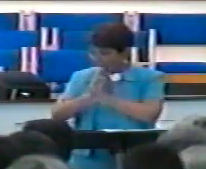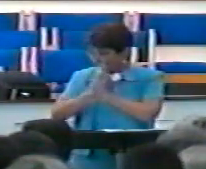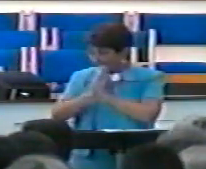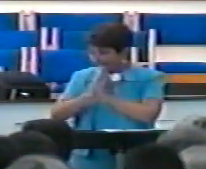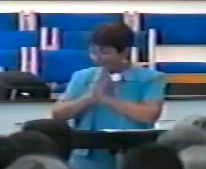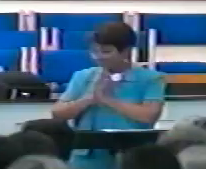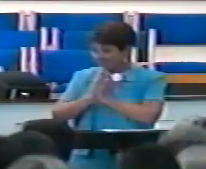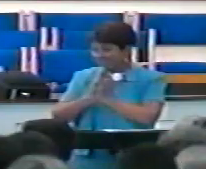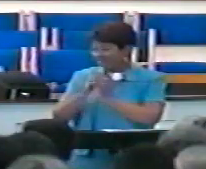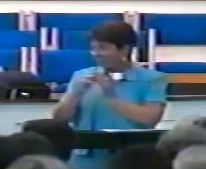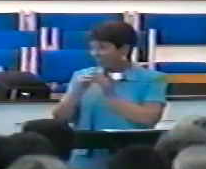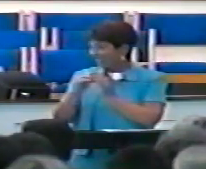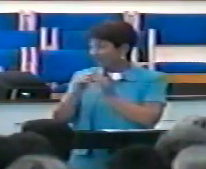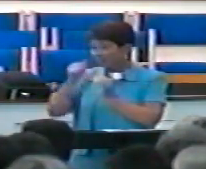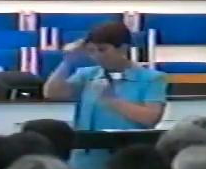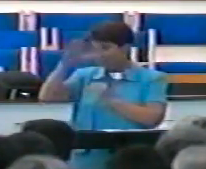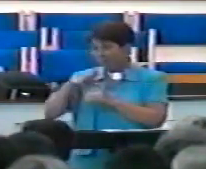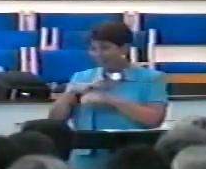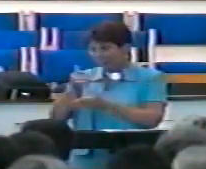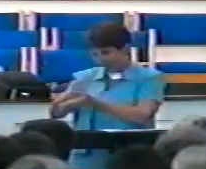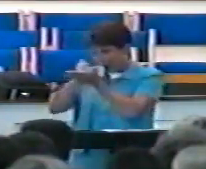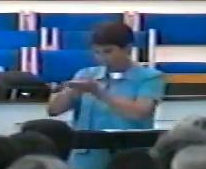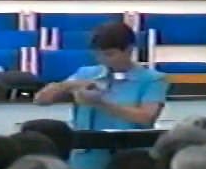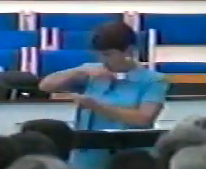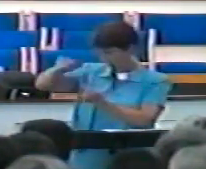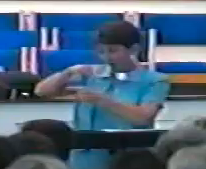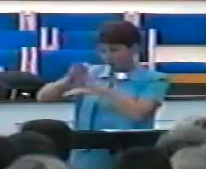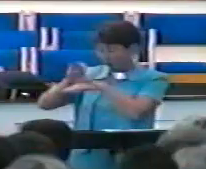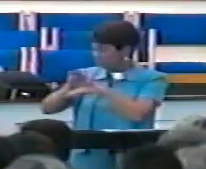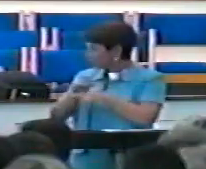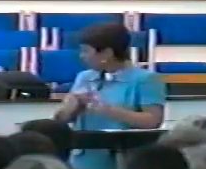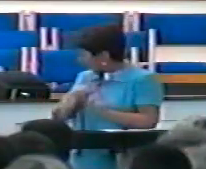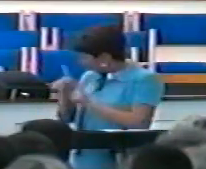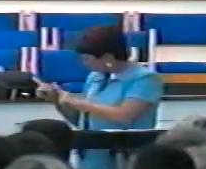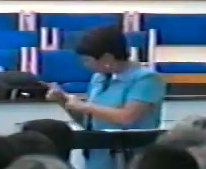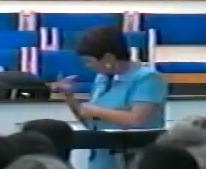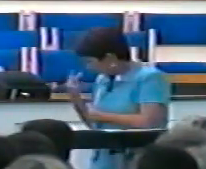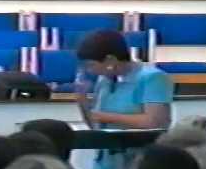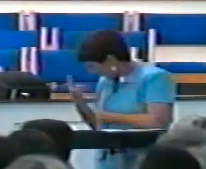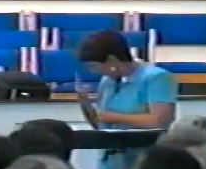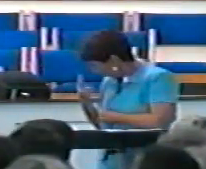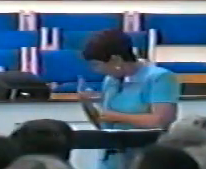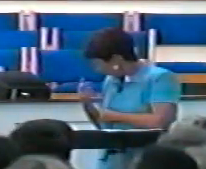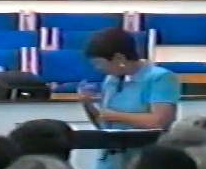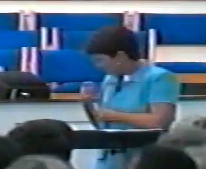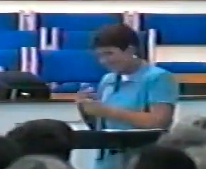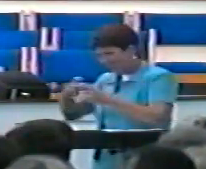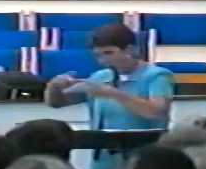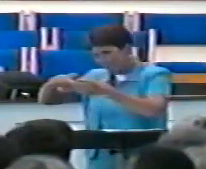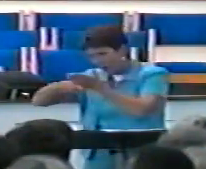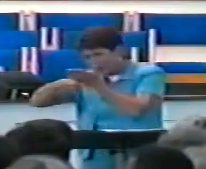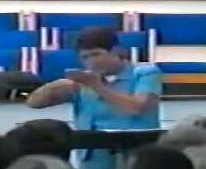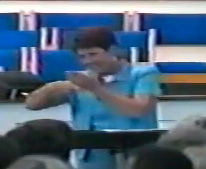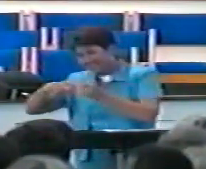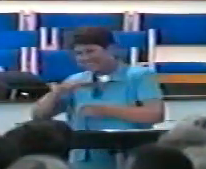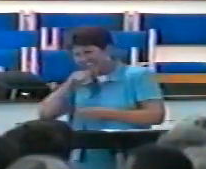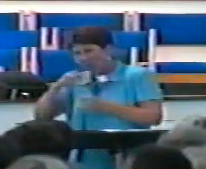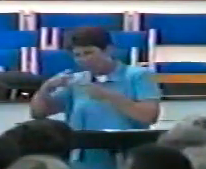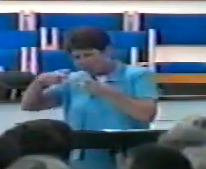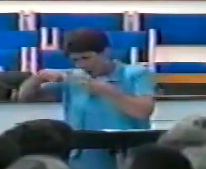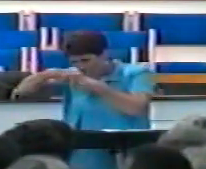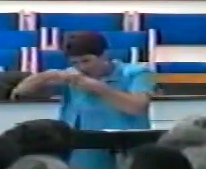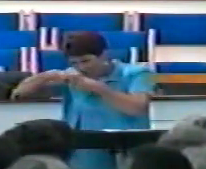organ was and reached down and plugged the organ up, and he wrote a note, a very quick note. He said this. He said,